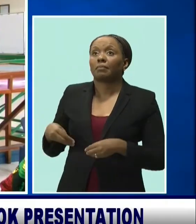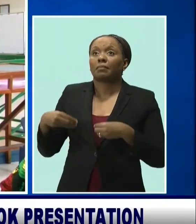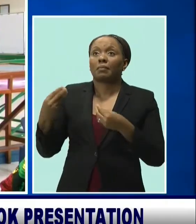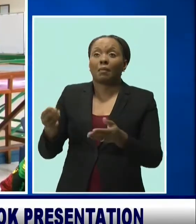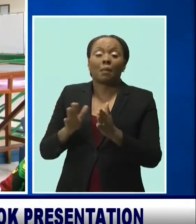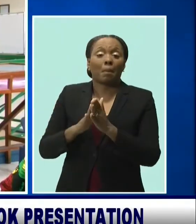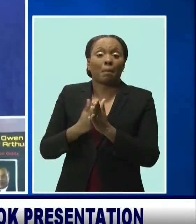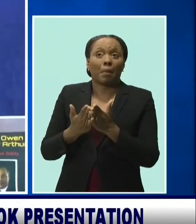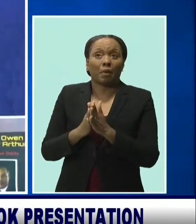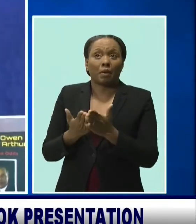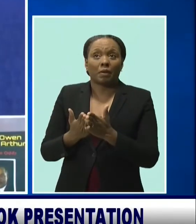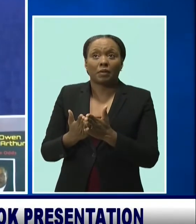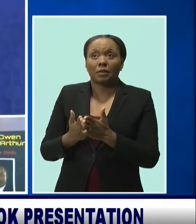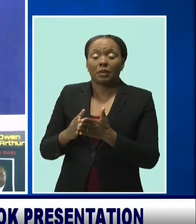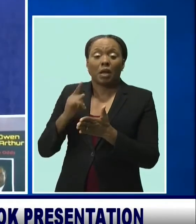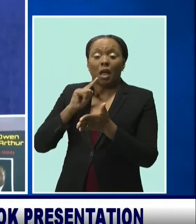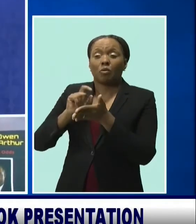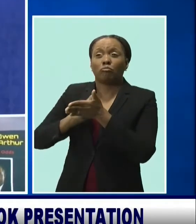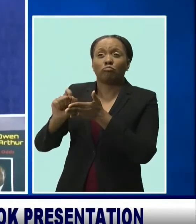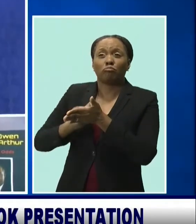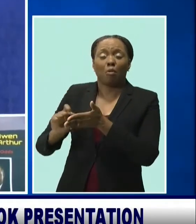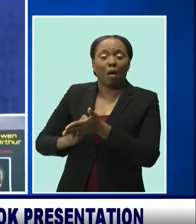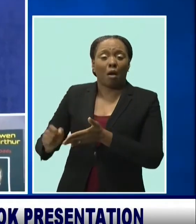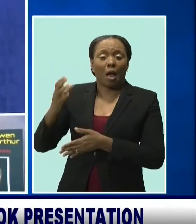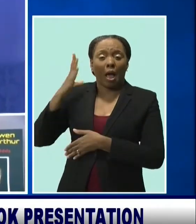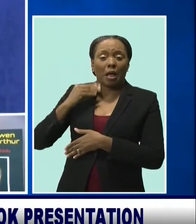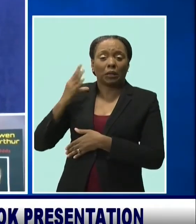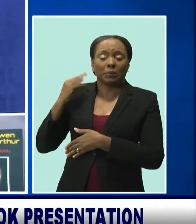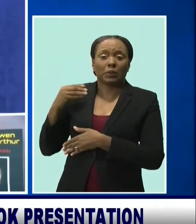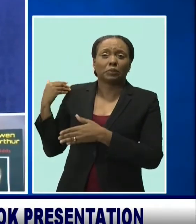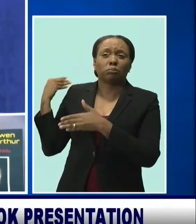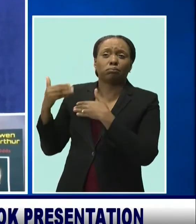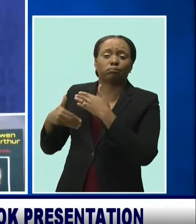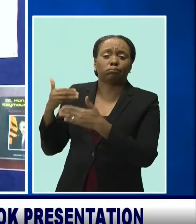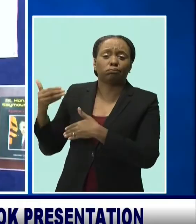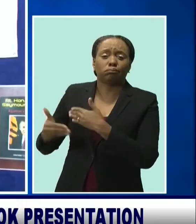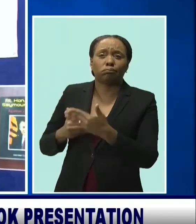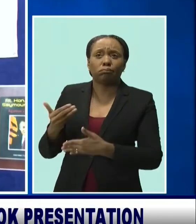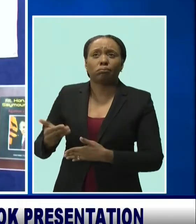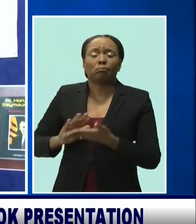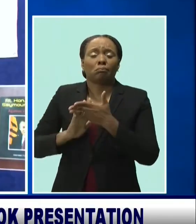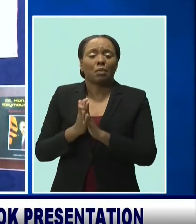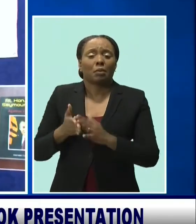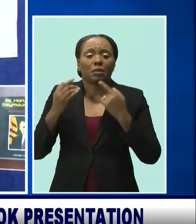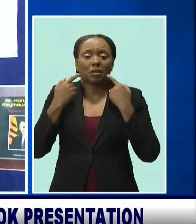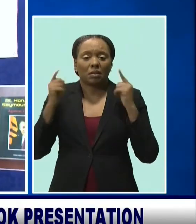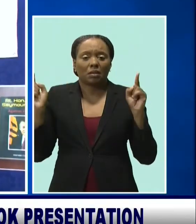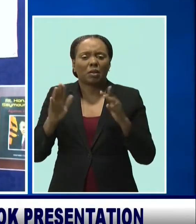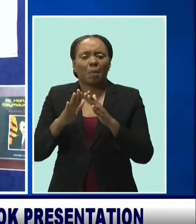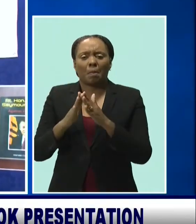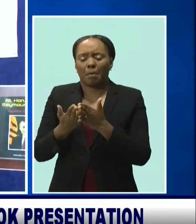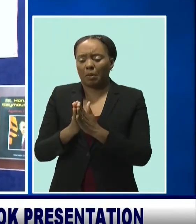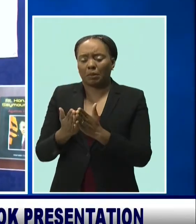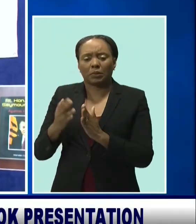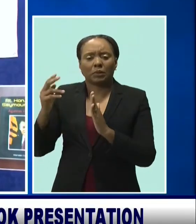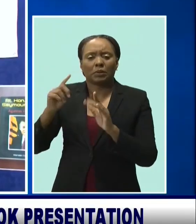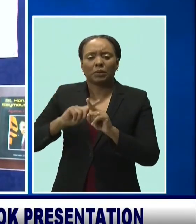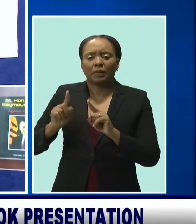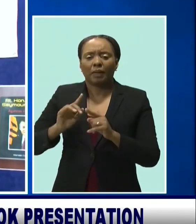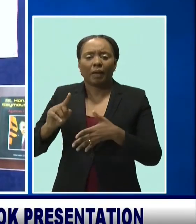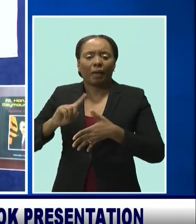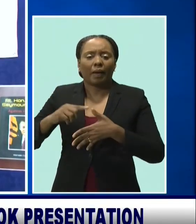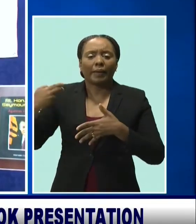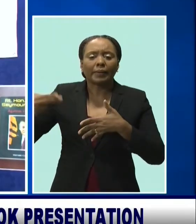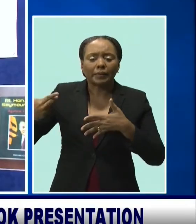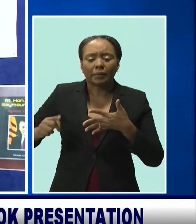and said his writing experience throughout the decades helped him achieve his many successes. The books cover a range of areas, including